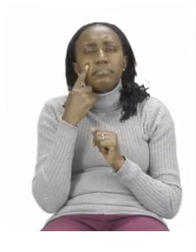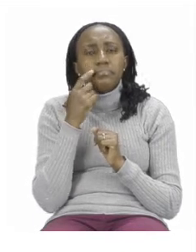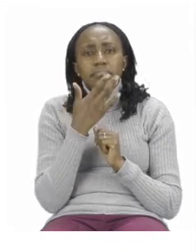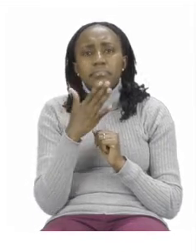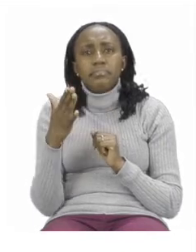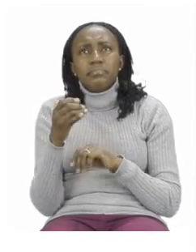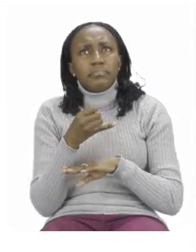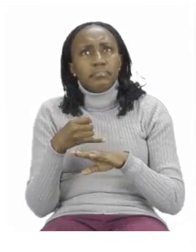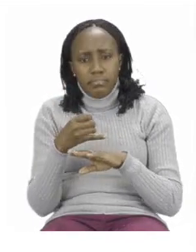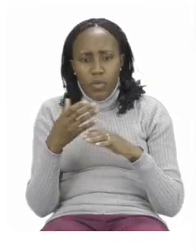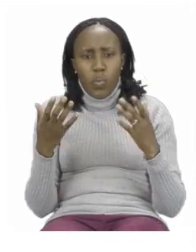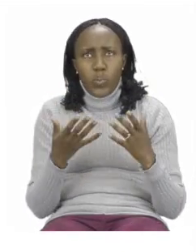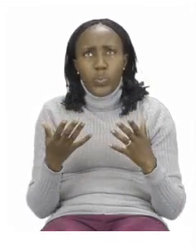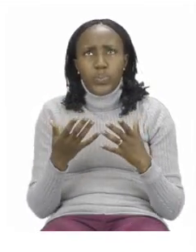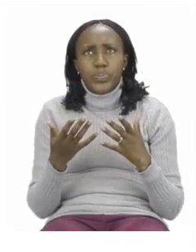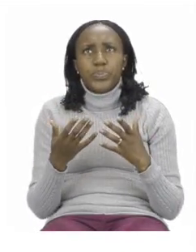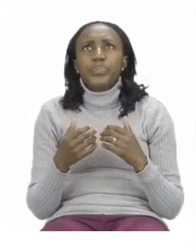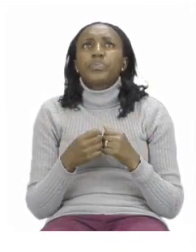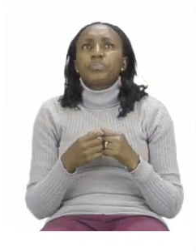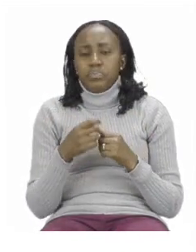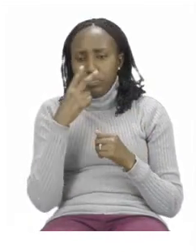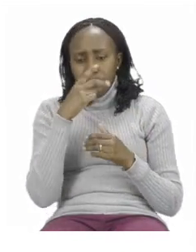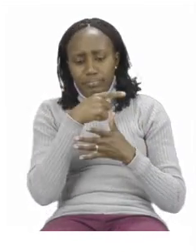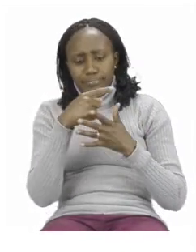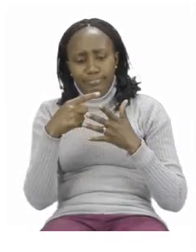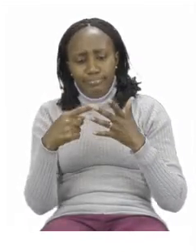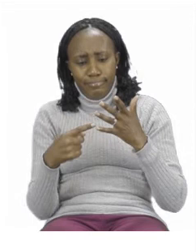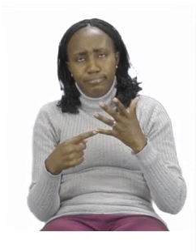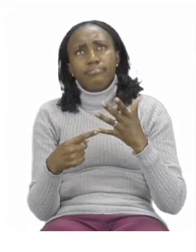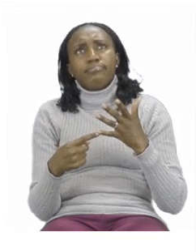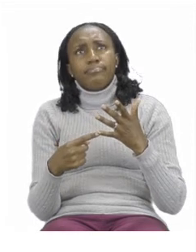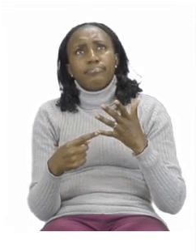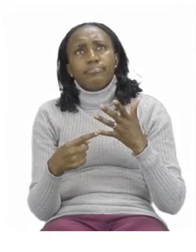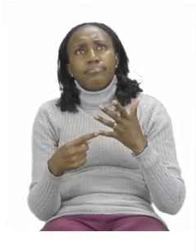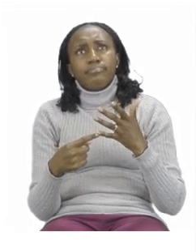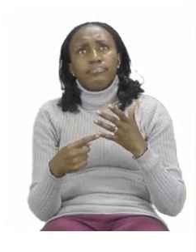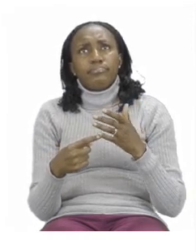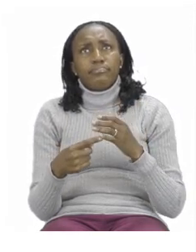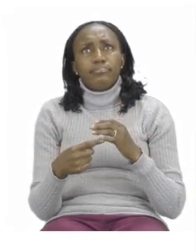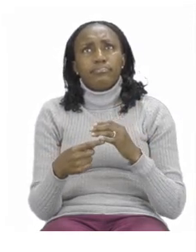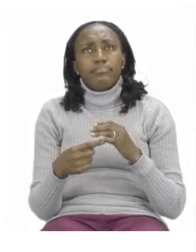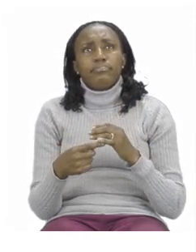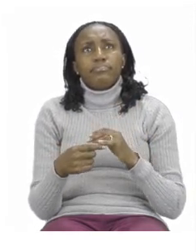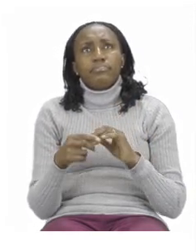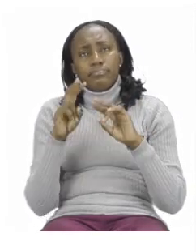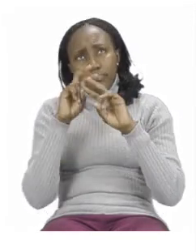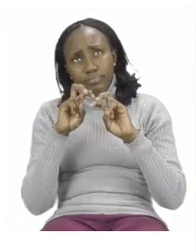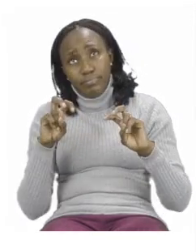water from. So, if we look at all those pictures, we have to look